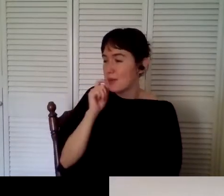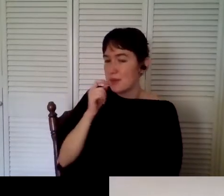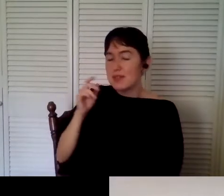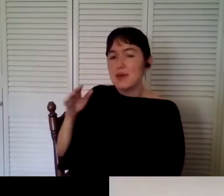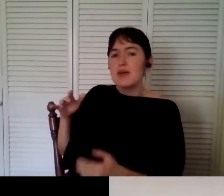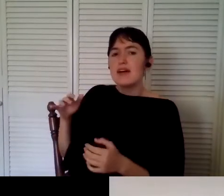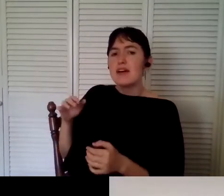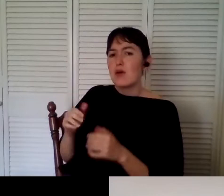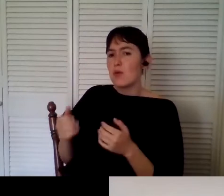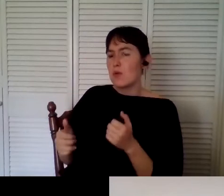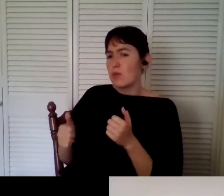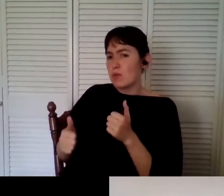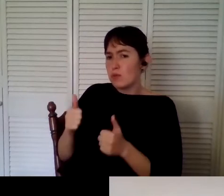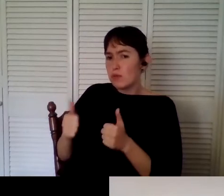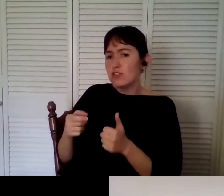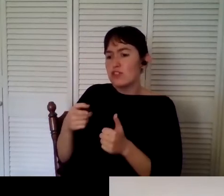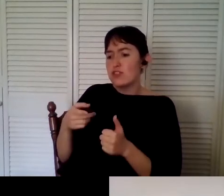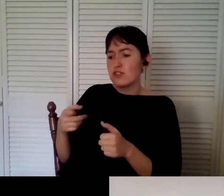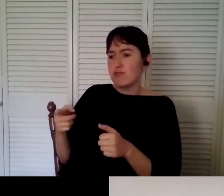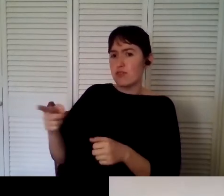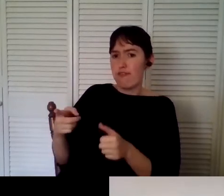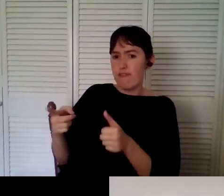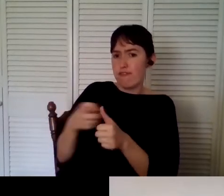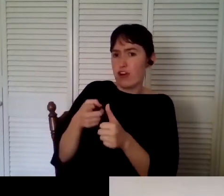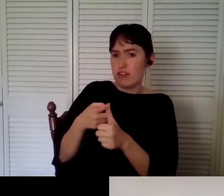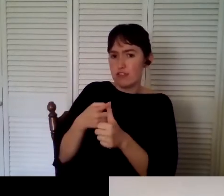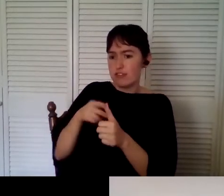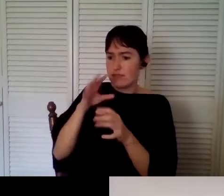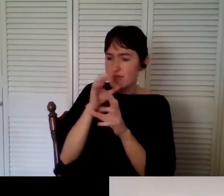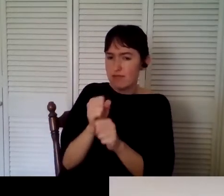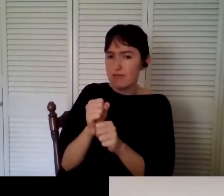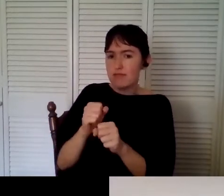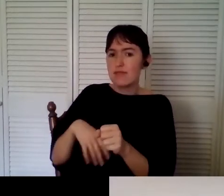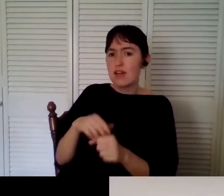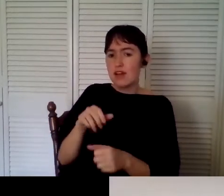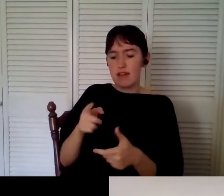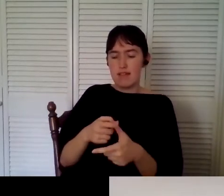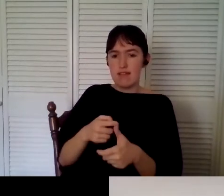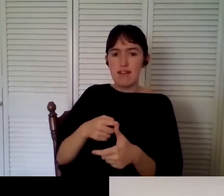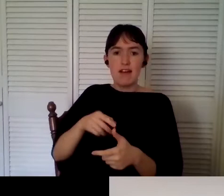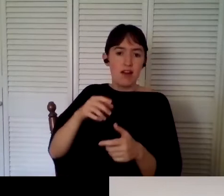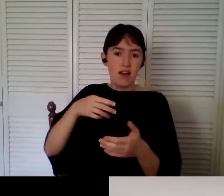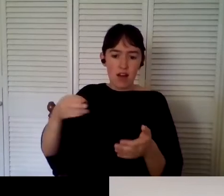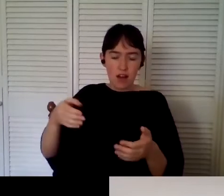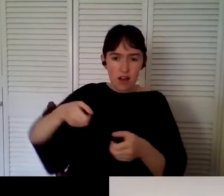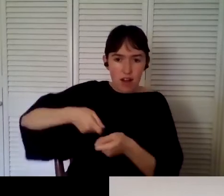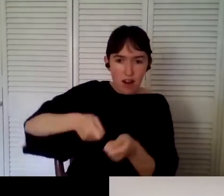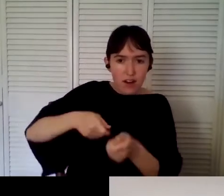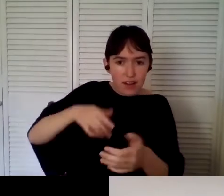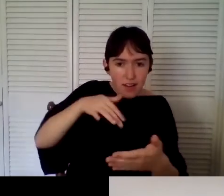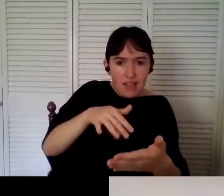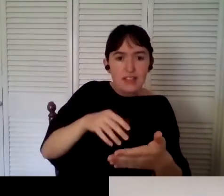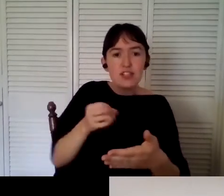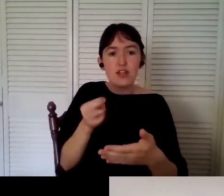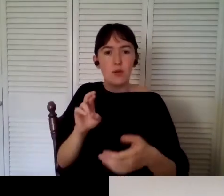throwing? Uh, Interest in archaeology was first. I n-